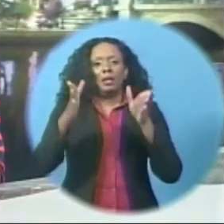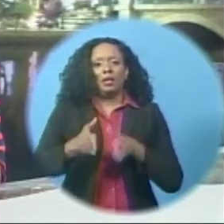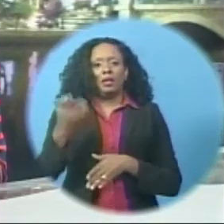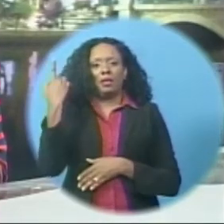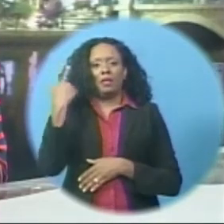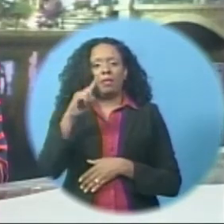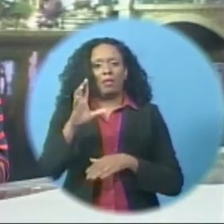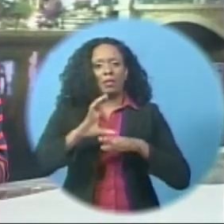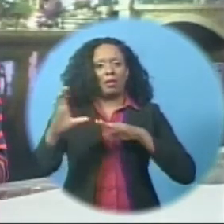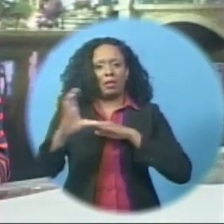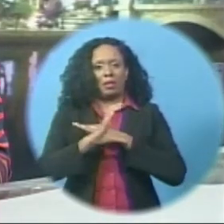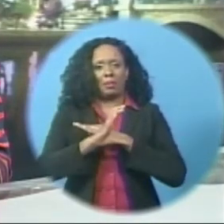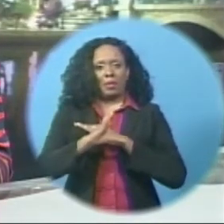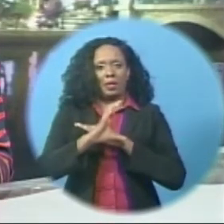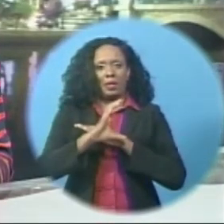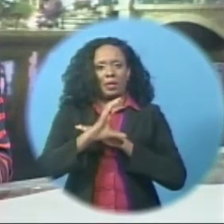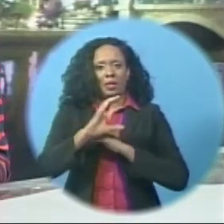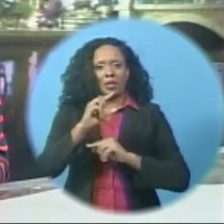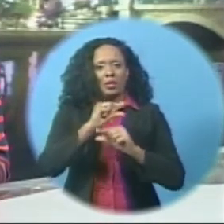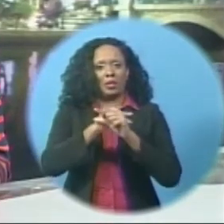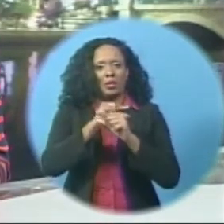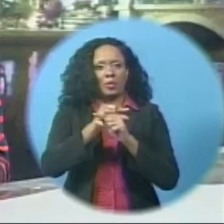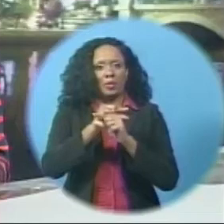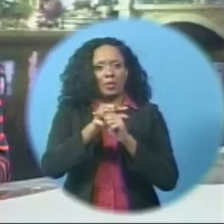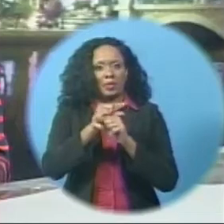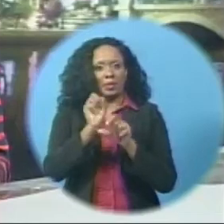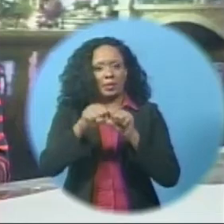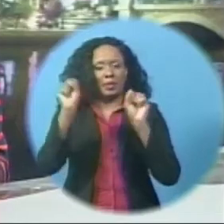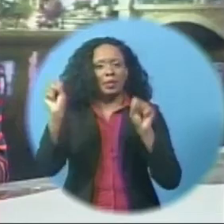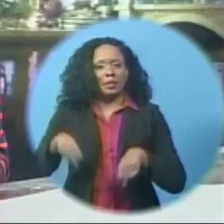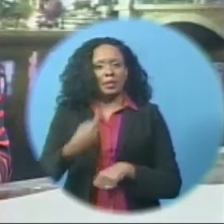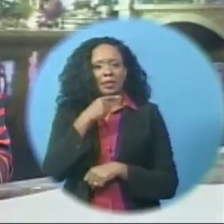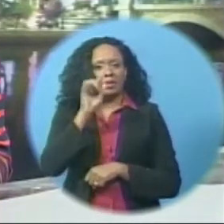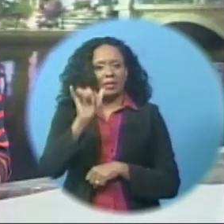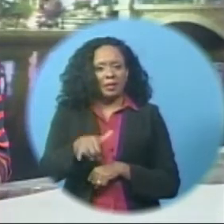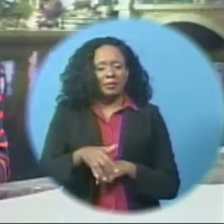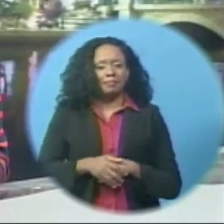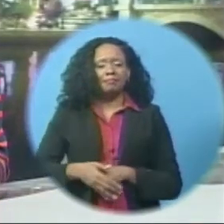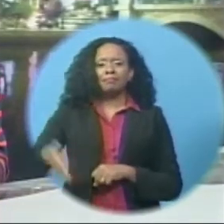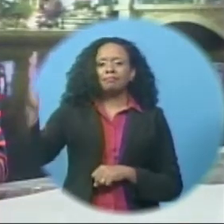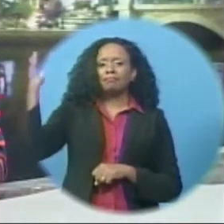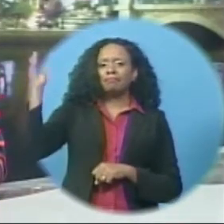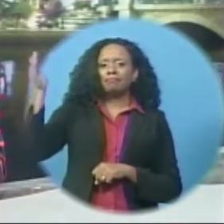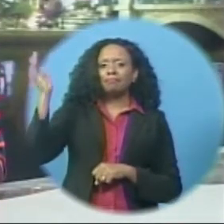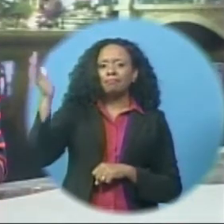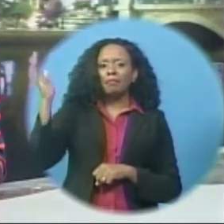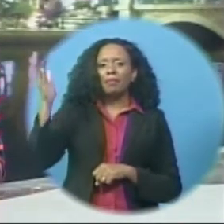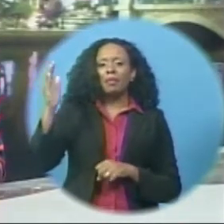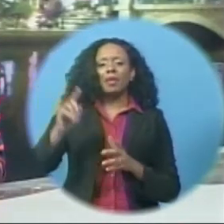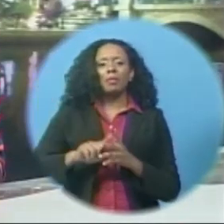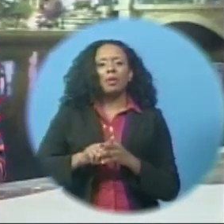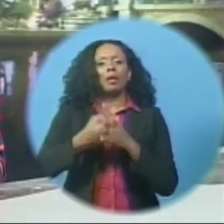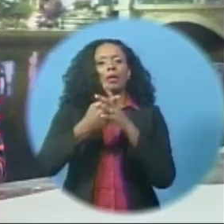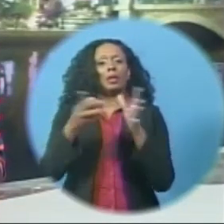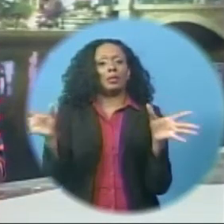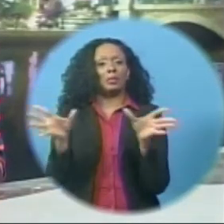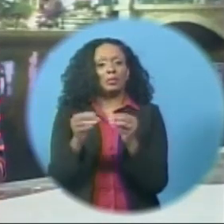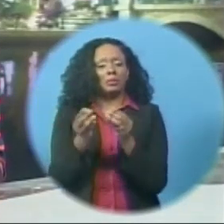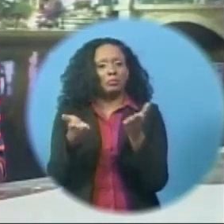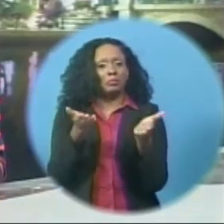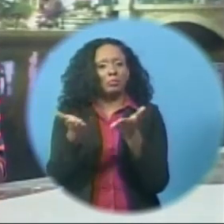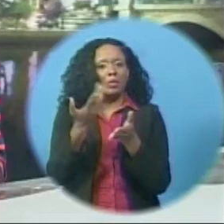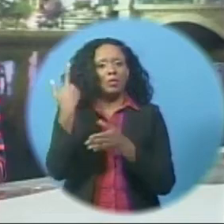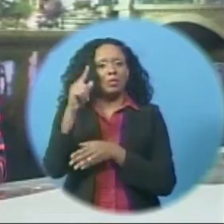the Regional Security System, Captain Errington Sherlin. He was speaking after the opening ceremony of the